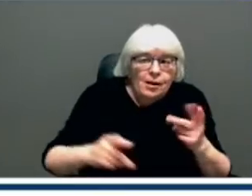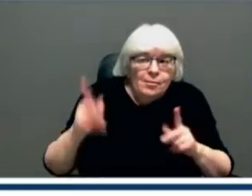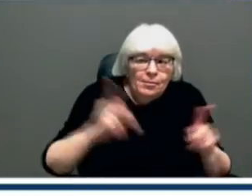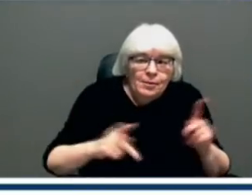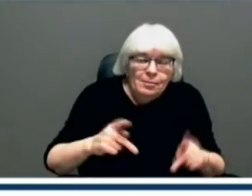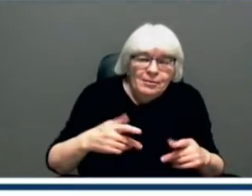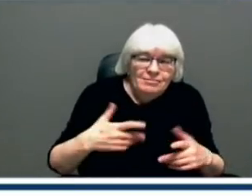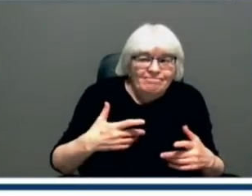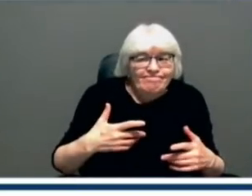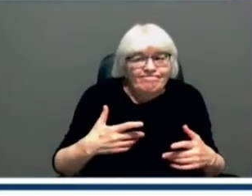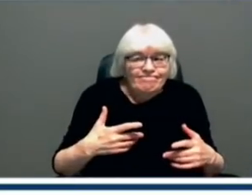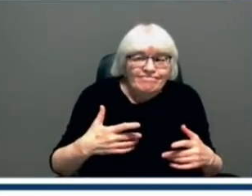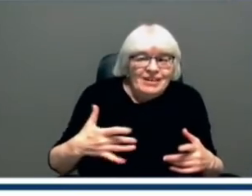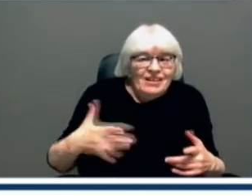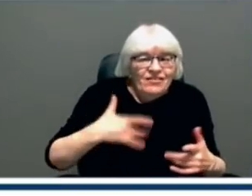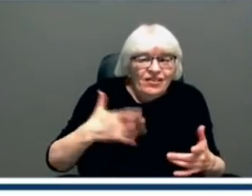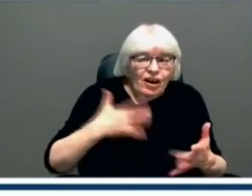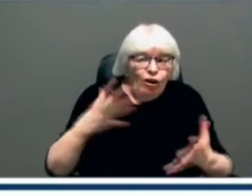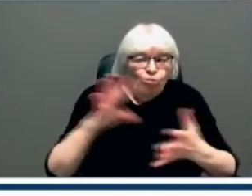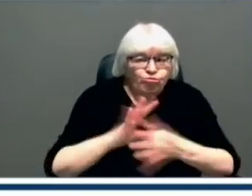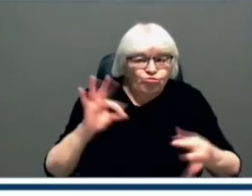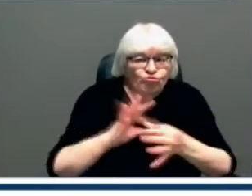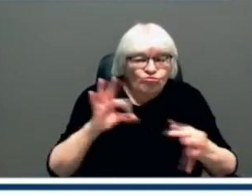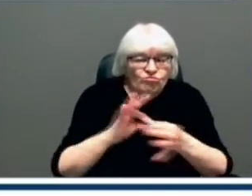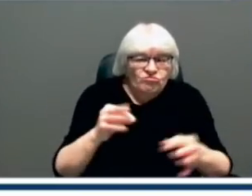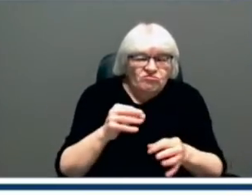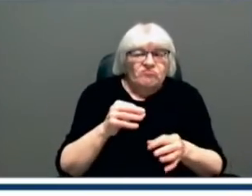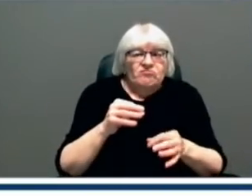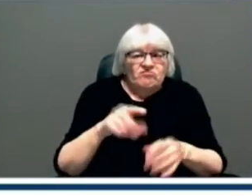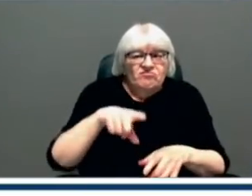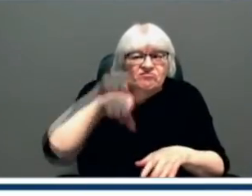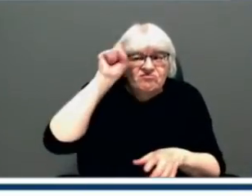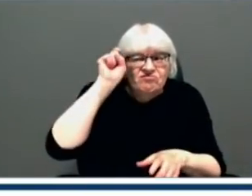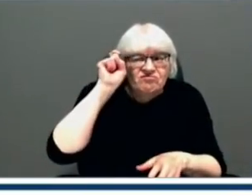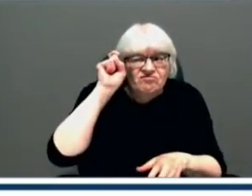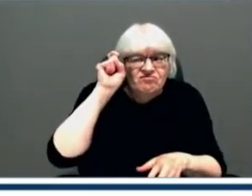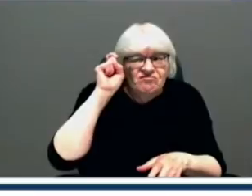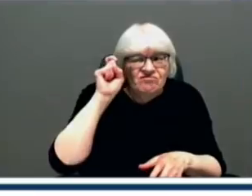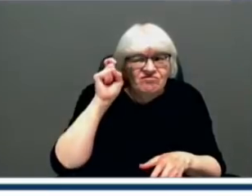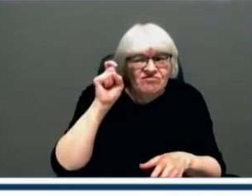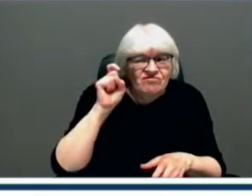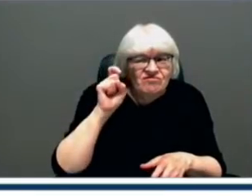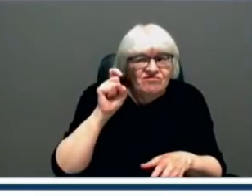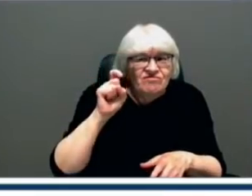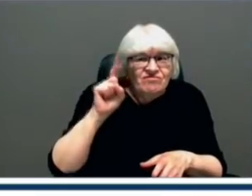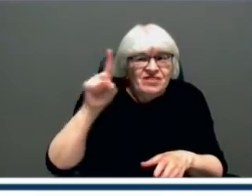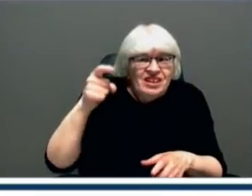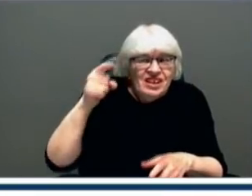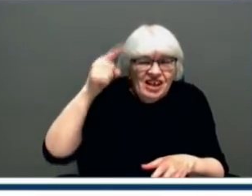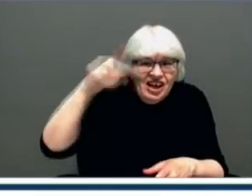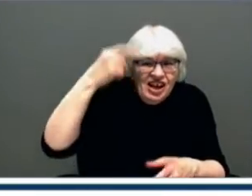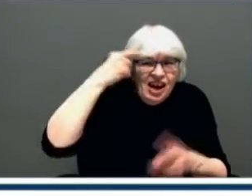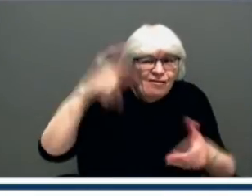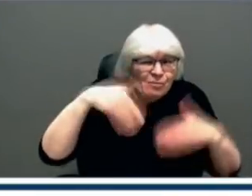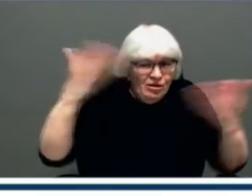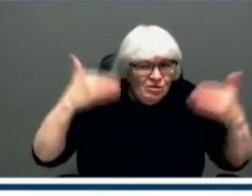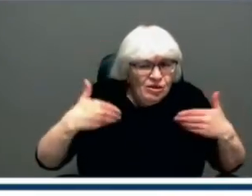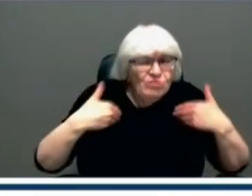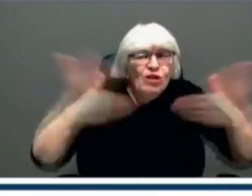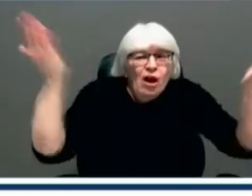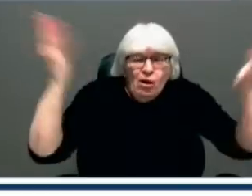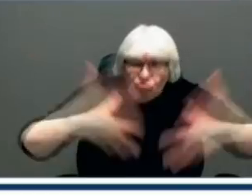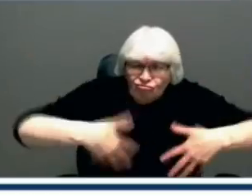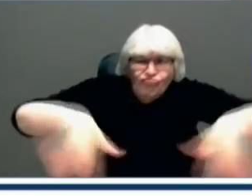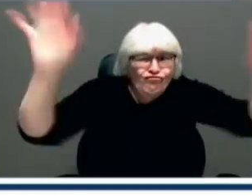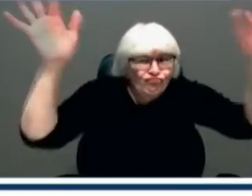and contradictory right now to hear the province say, get out there when we see record number cases and hospitalization rates.